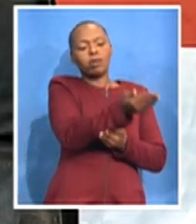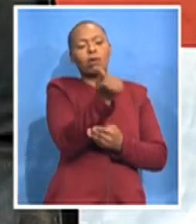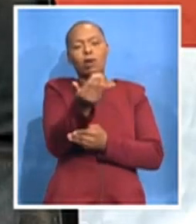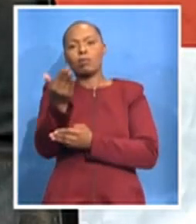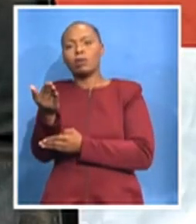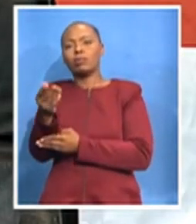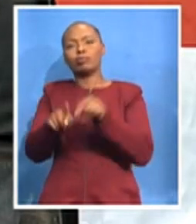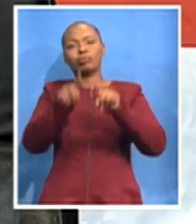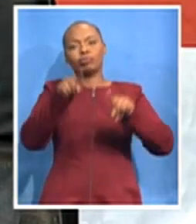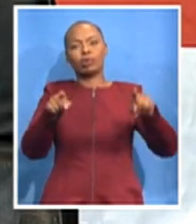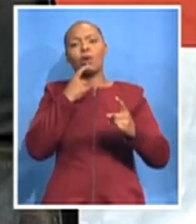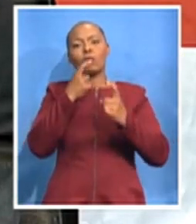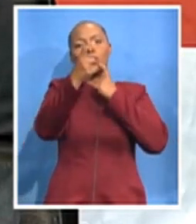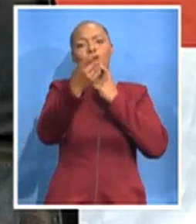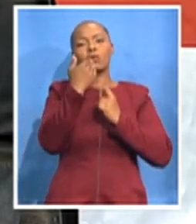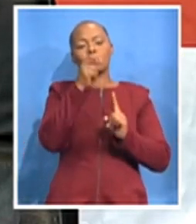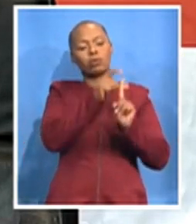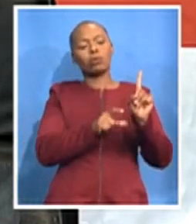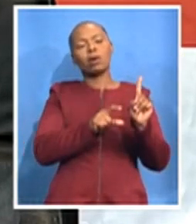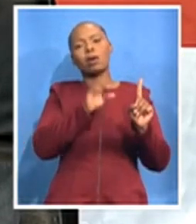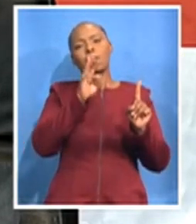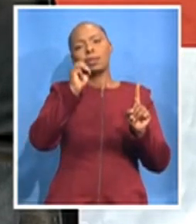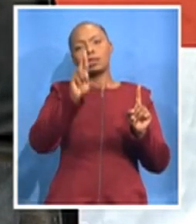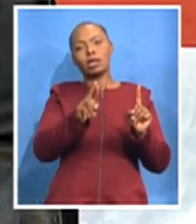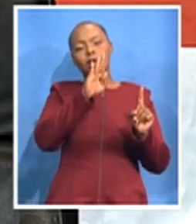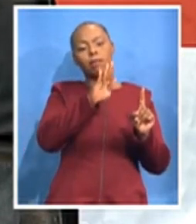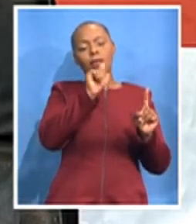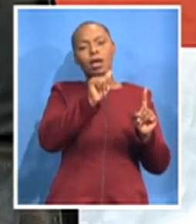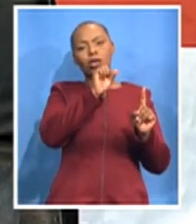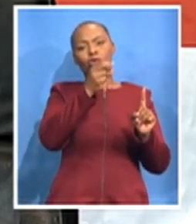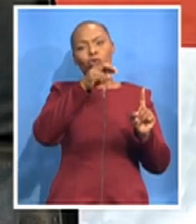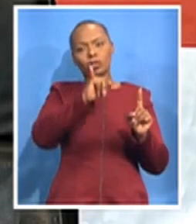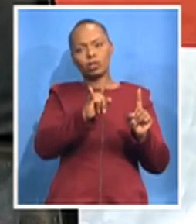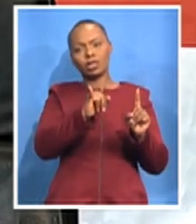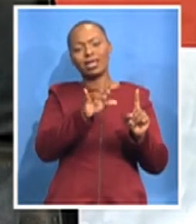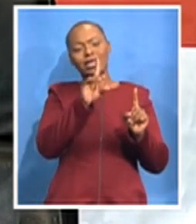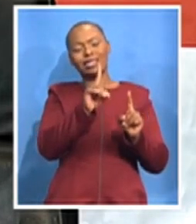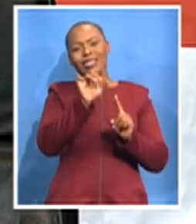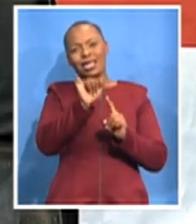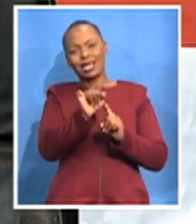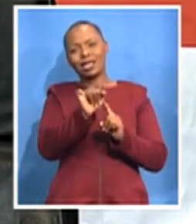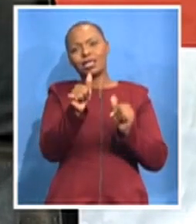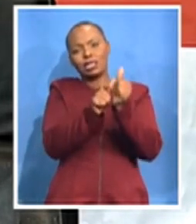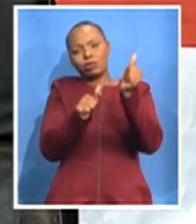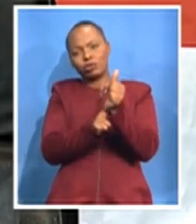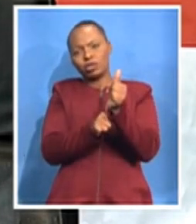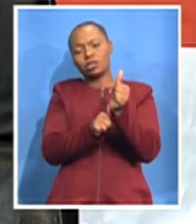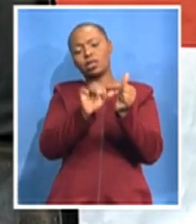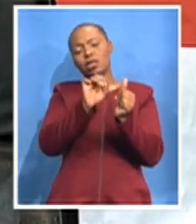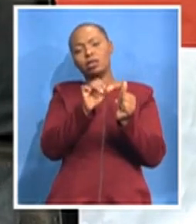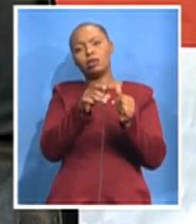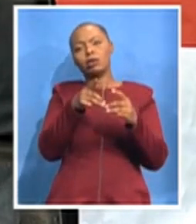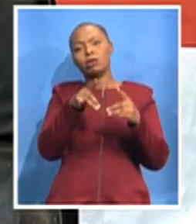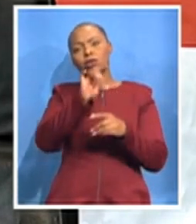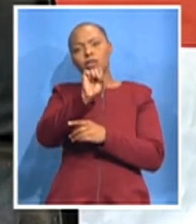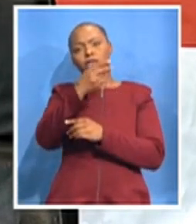Basson of the DA Deputy Shadow Minister of Water and Sanitation on the 18th of